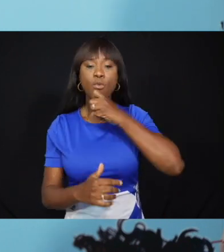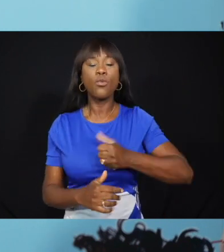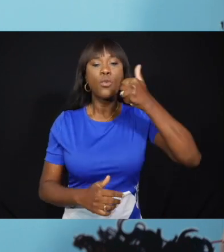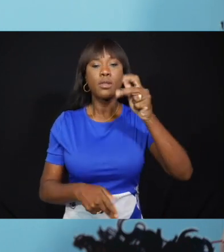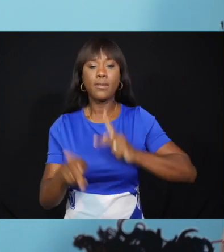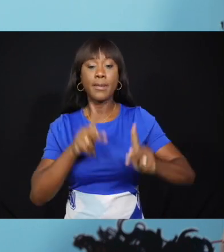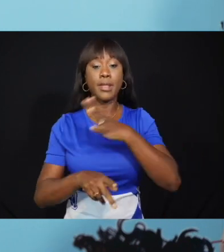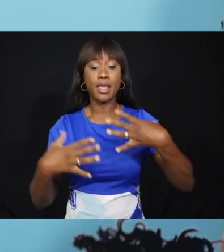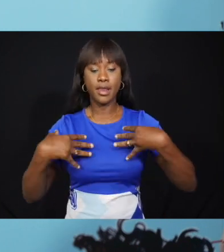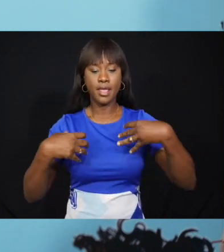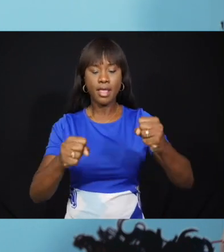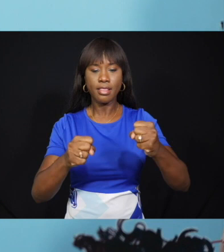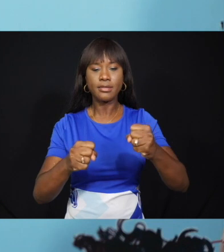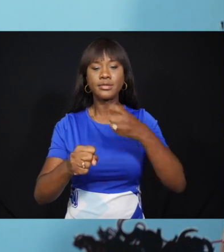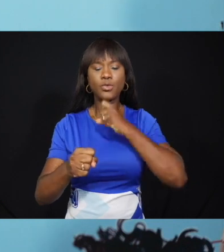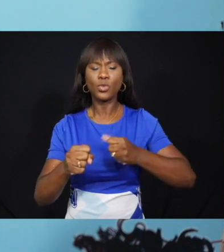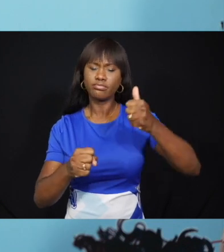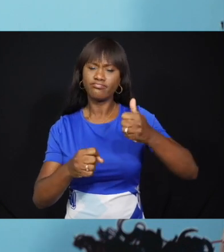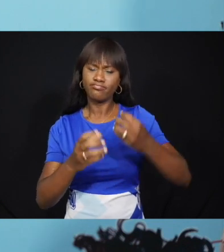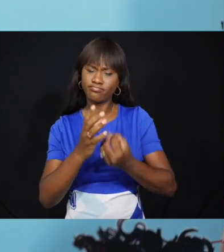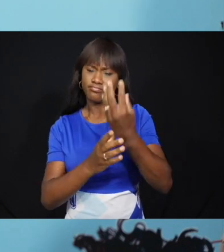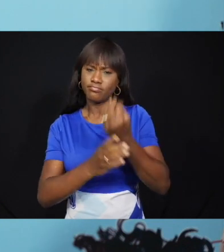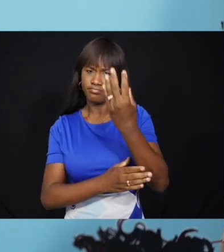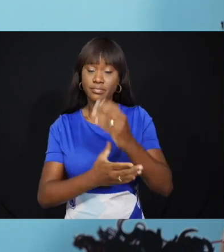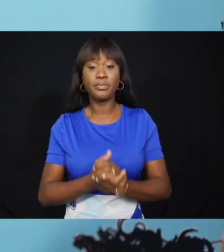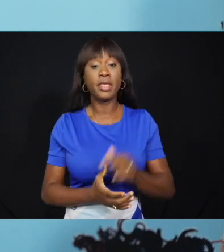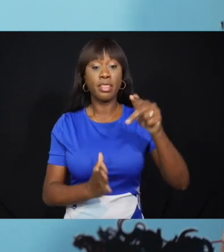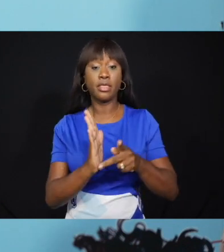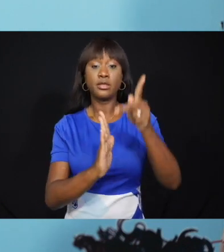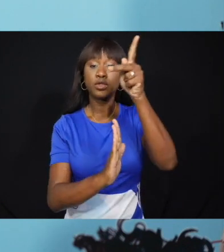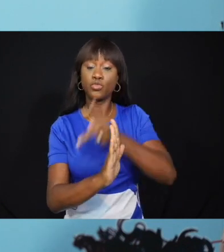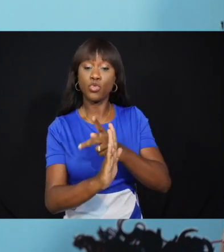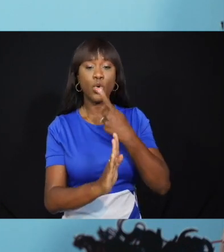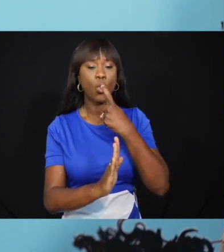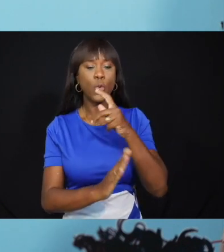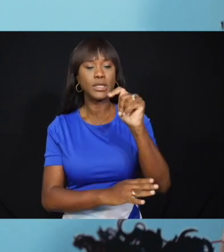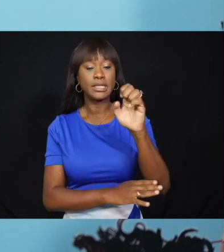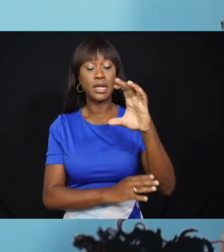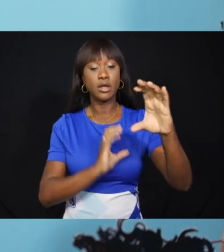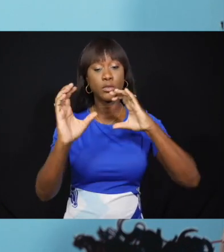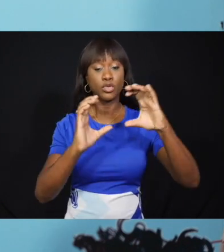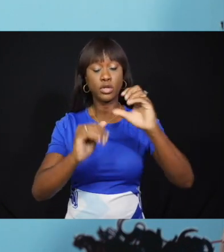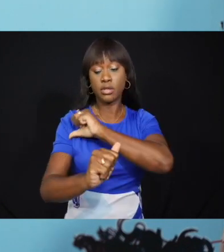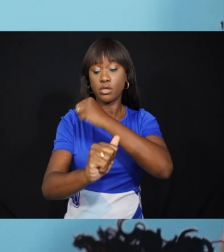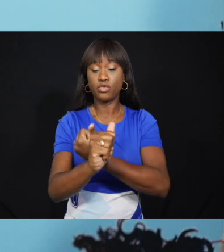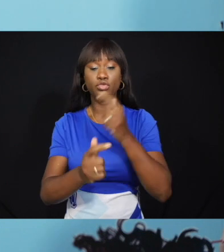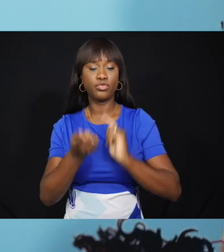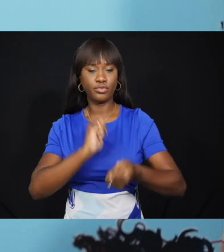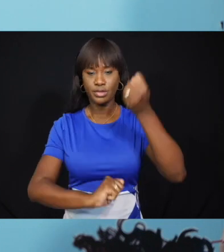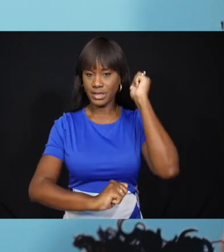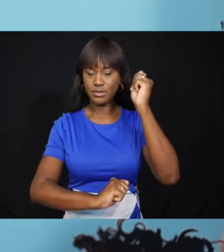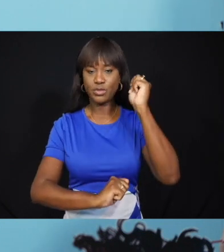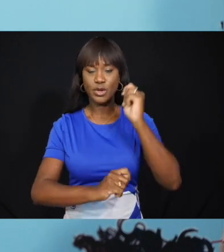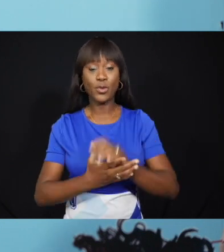and Healthy Aging. This program has been curated by the Telecommunications Authority of Trinidad and Tobago, and